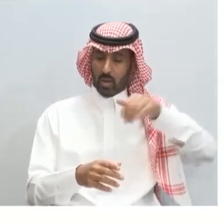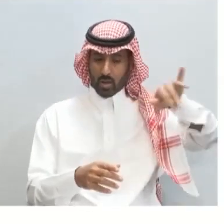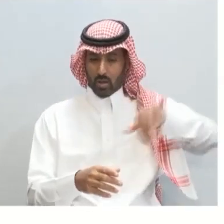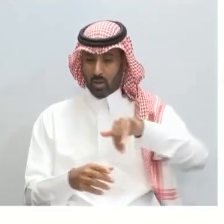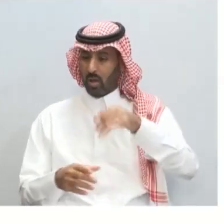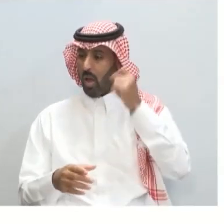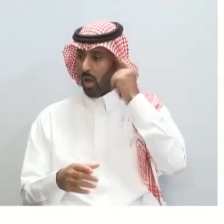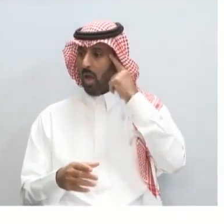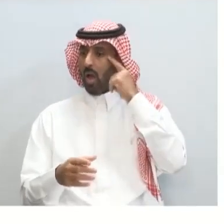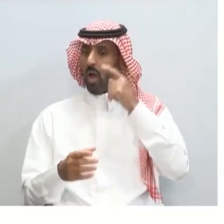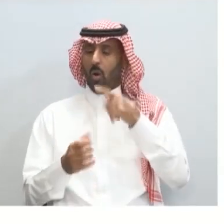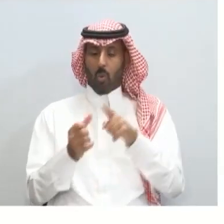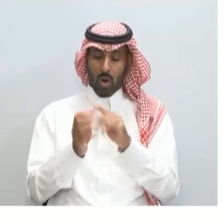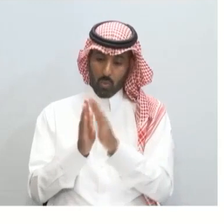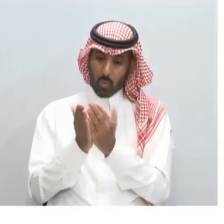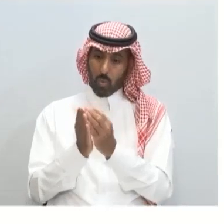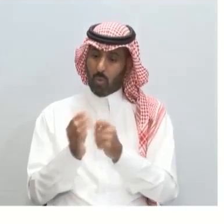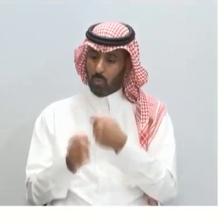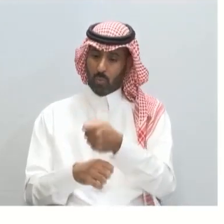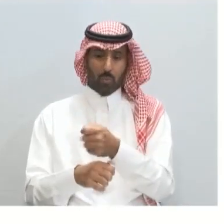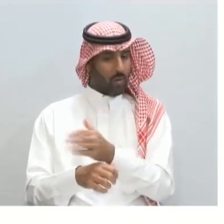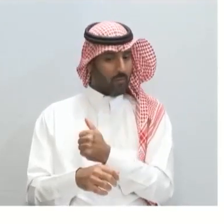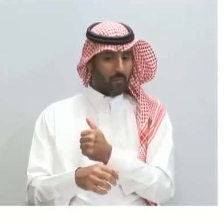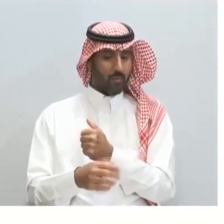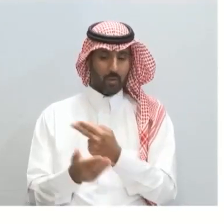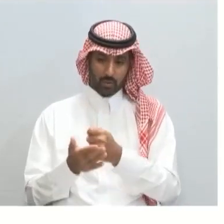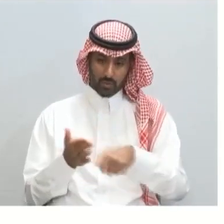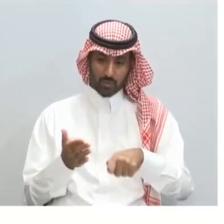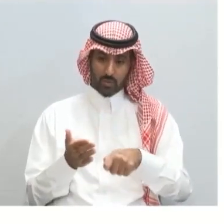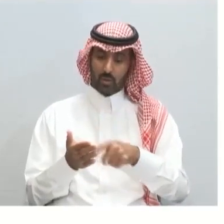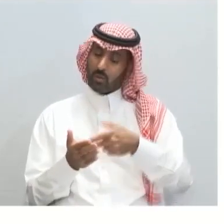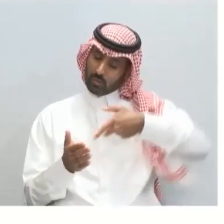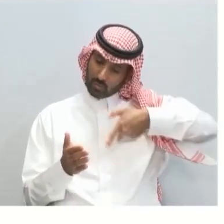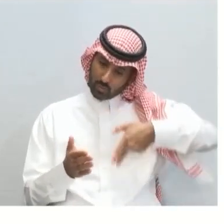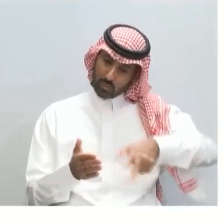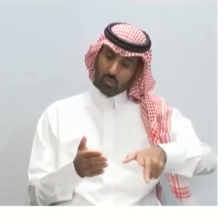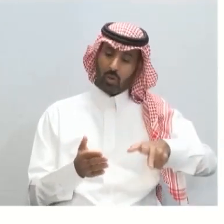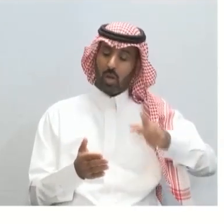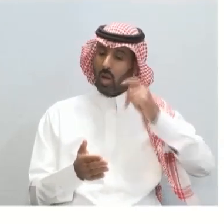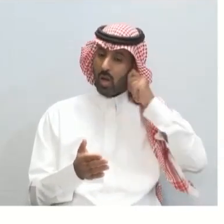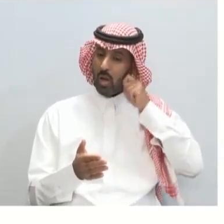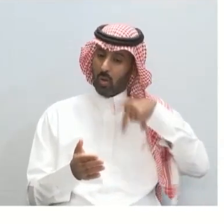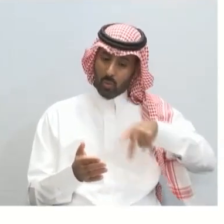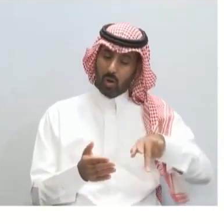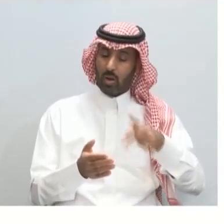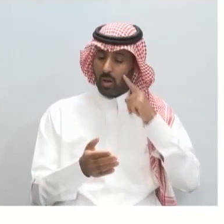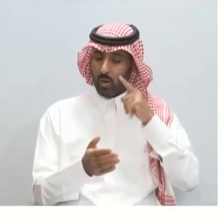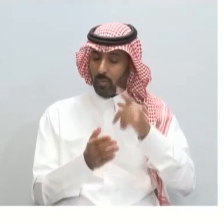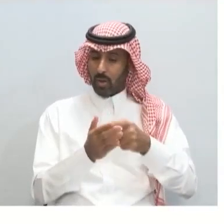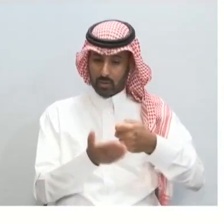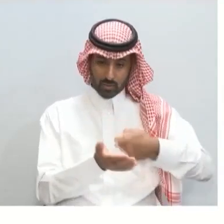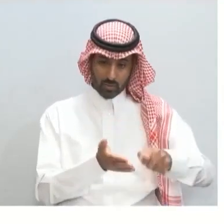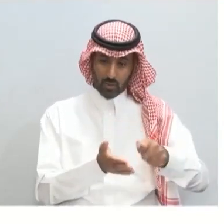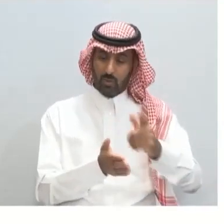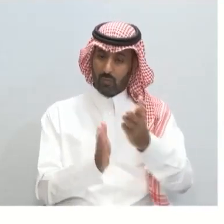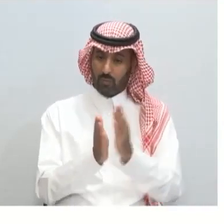charged for one of the books she bought she went back to the bookstore to pay for it what